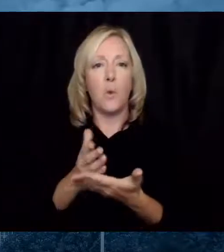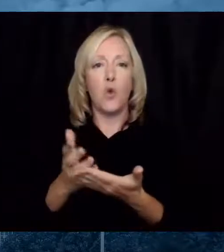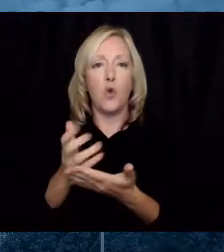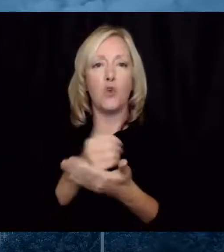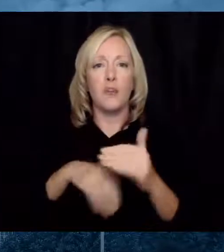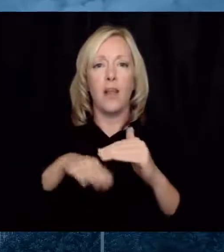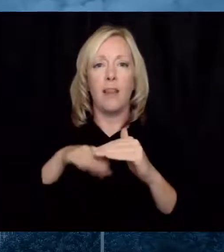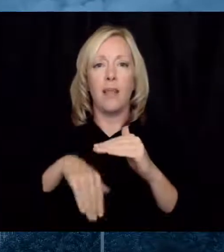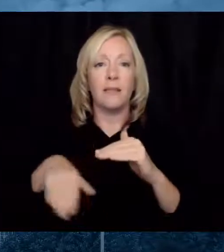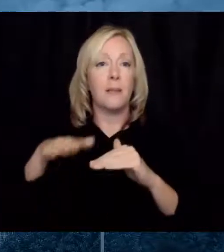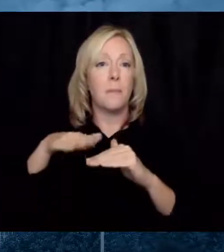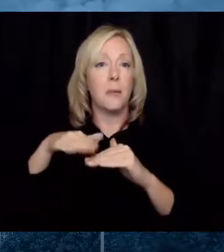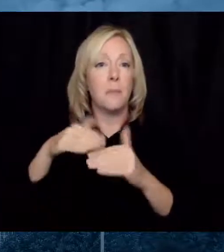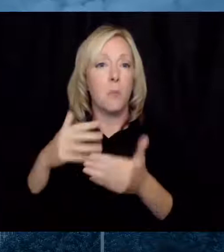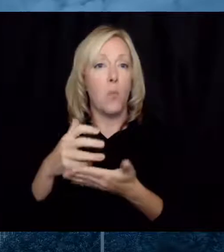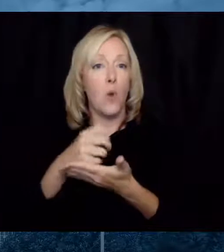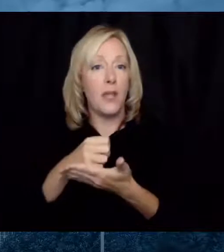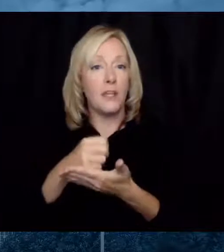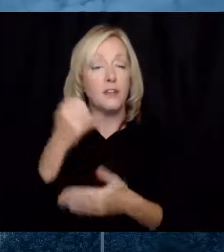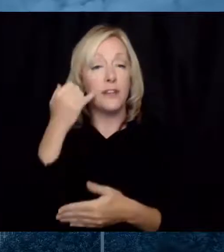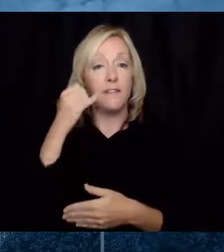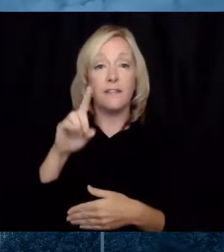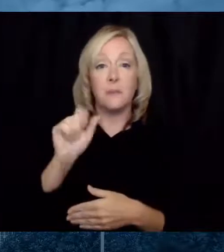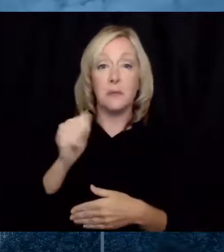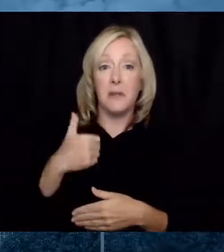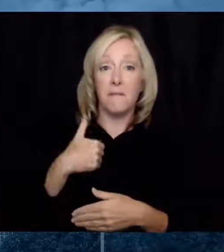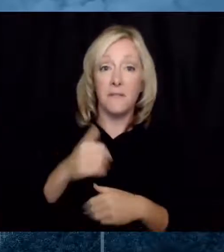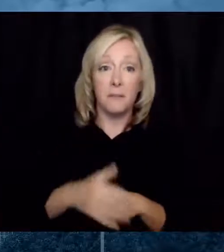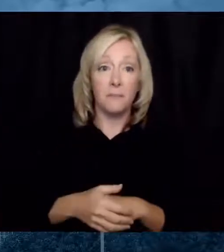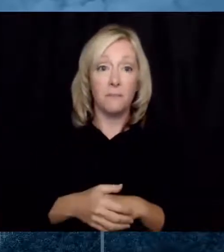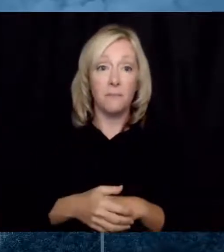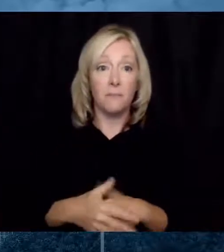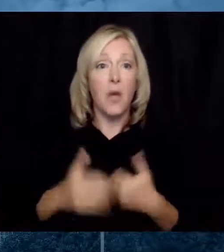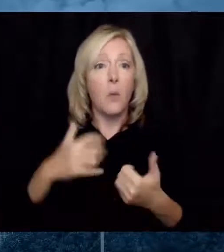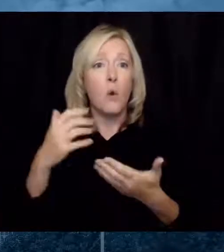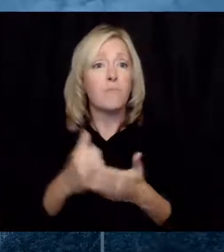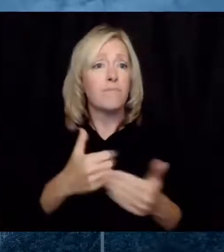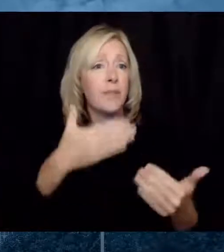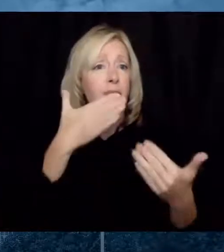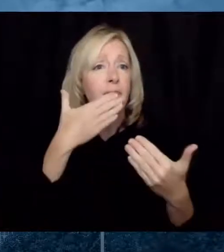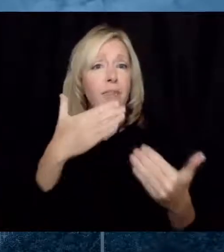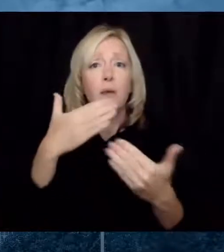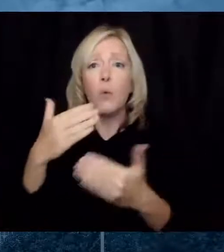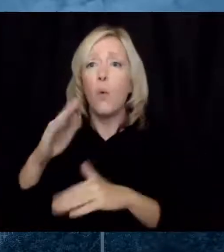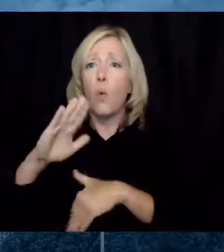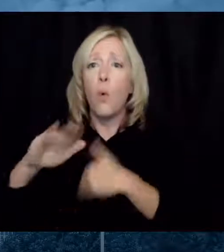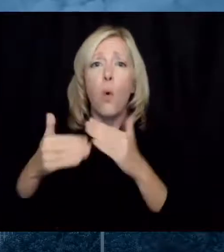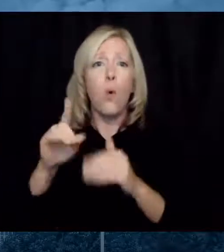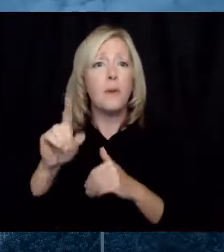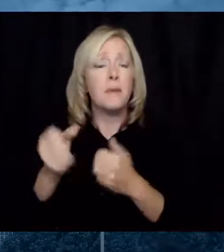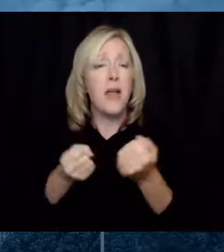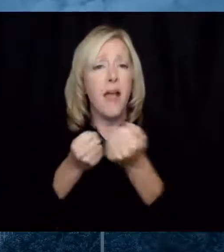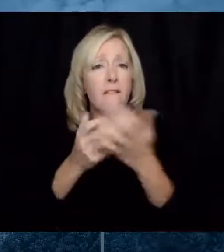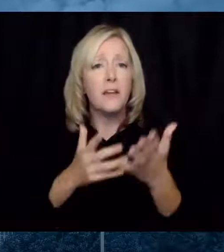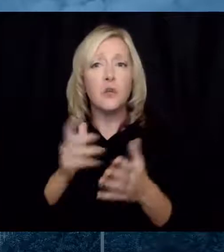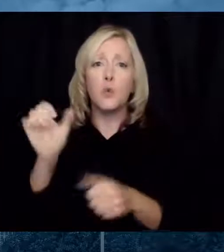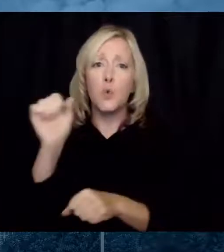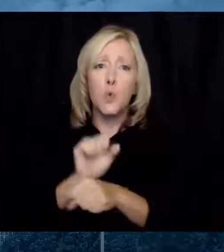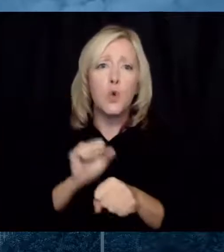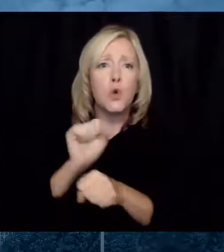to thank all the disability advocates who worked hard on this issue with me and my